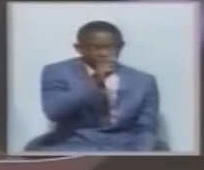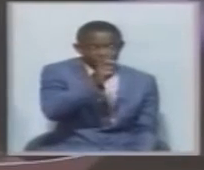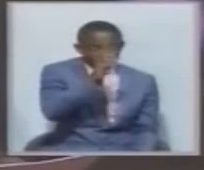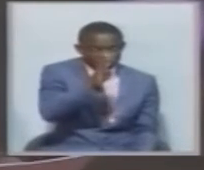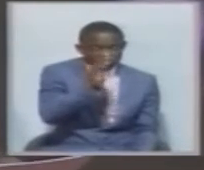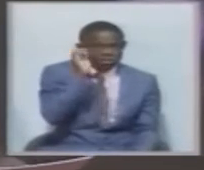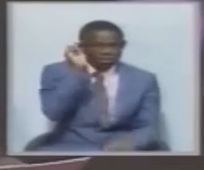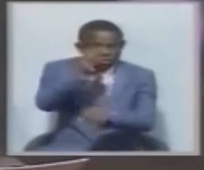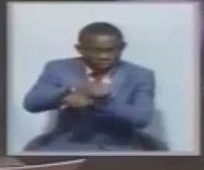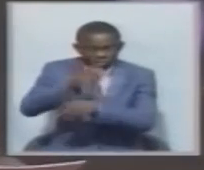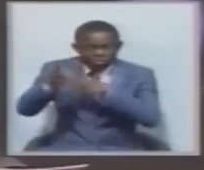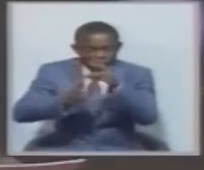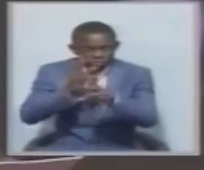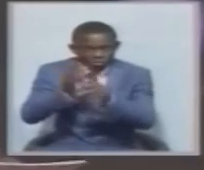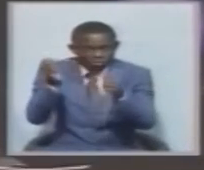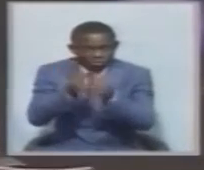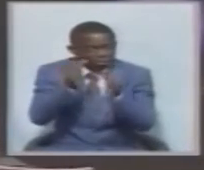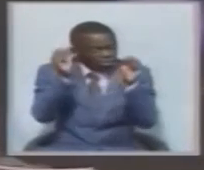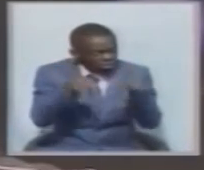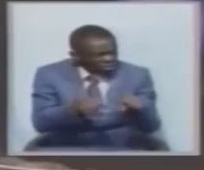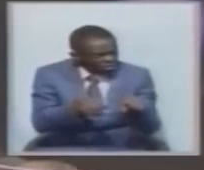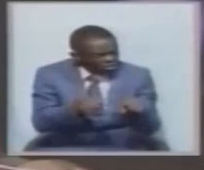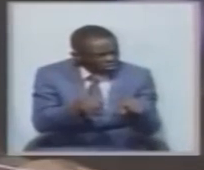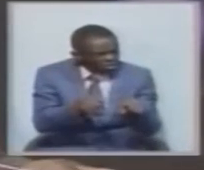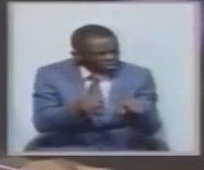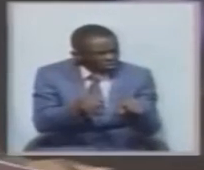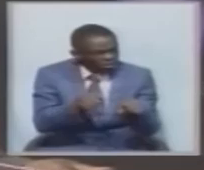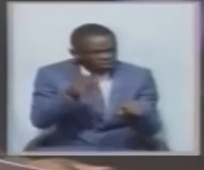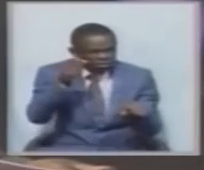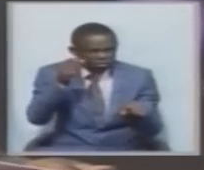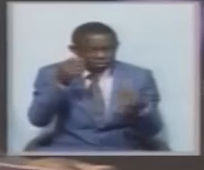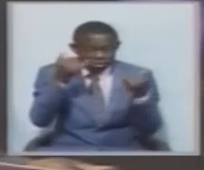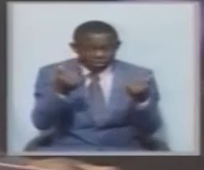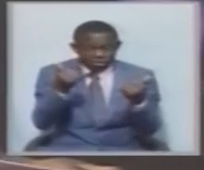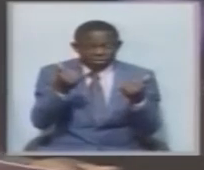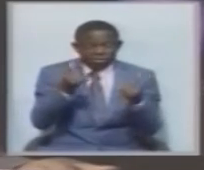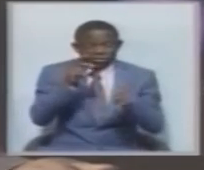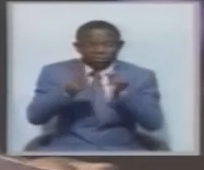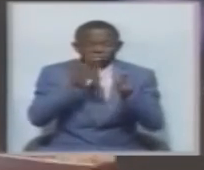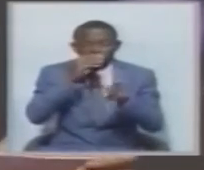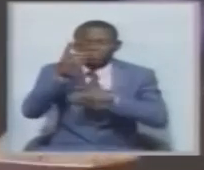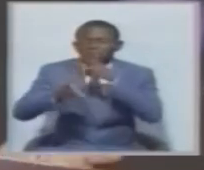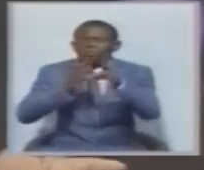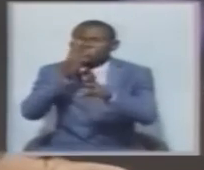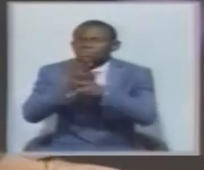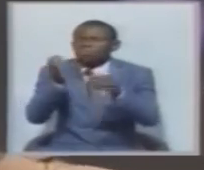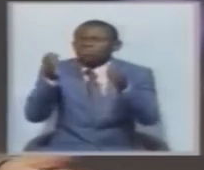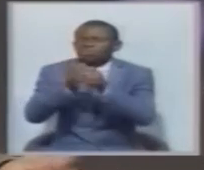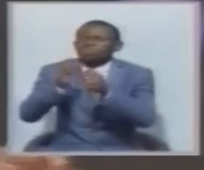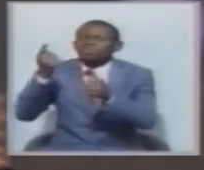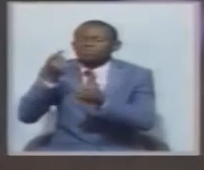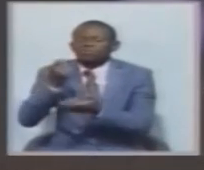on the continent? The argument now is that the World Bank takes the lead, and AfDB, which is the only regional